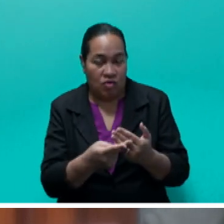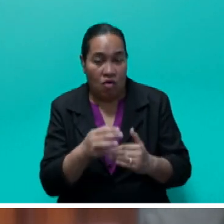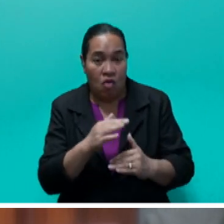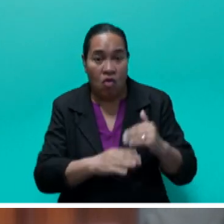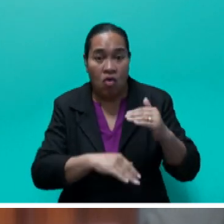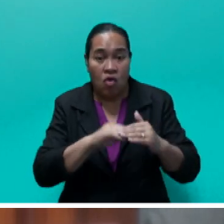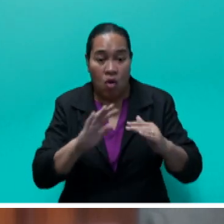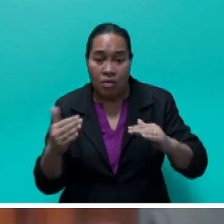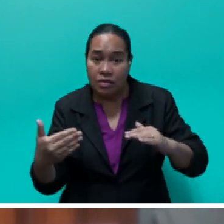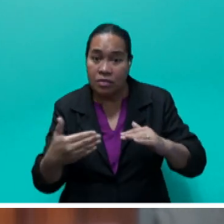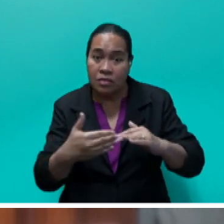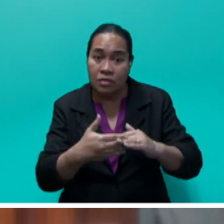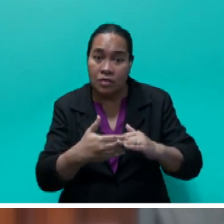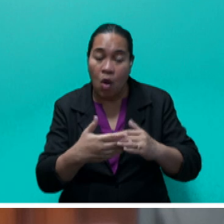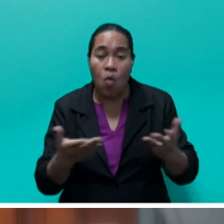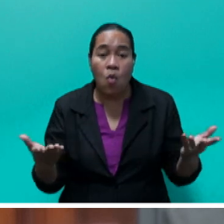port in Wainyambia.